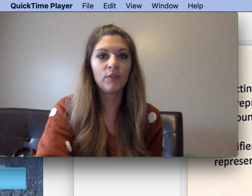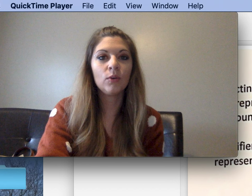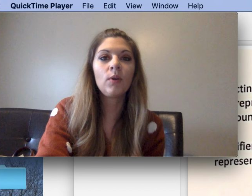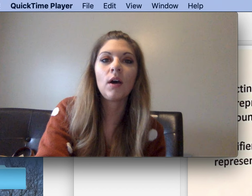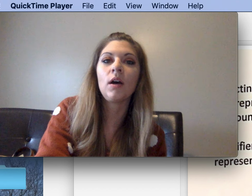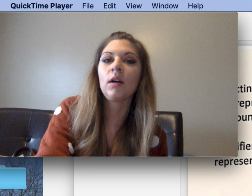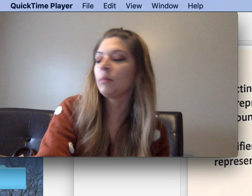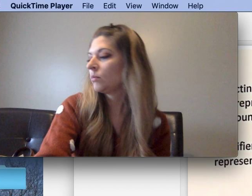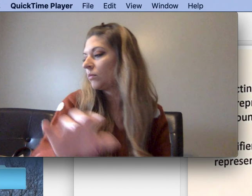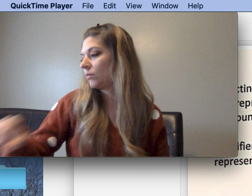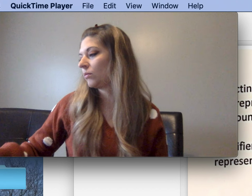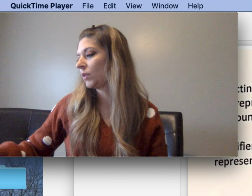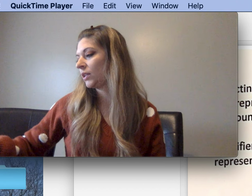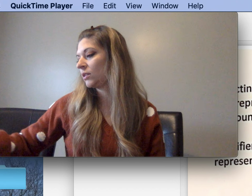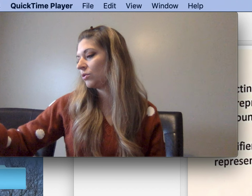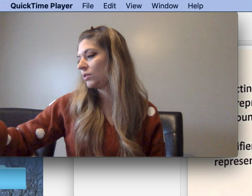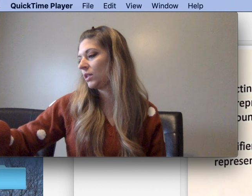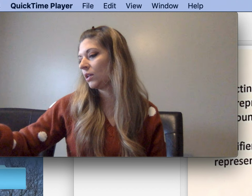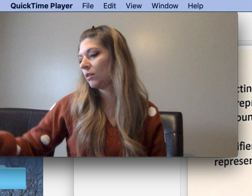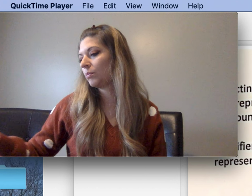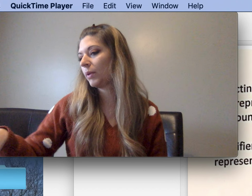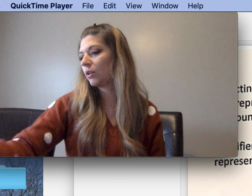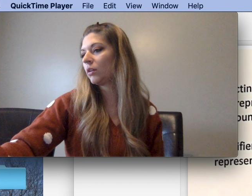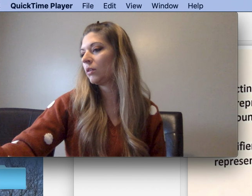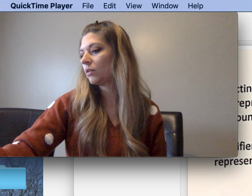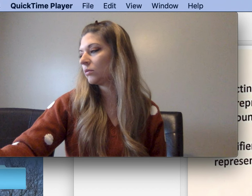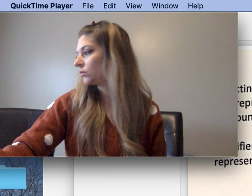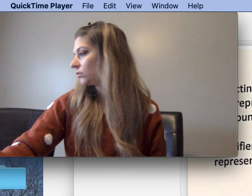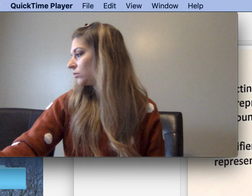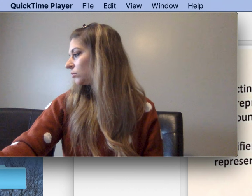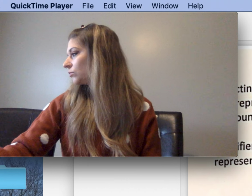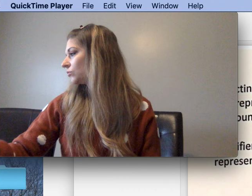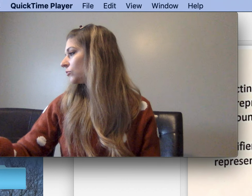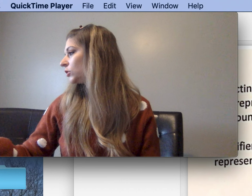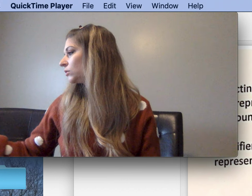gave you. I need to see it better